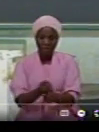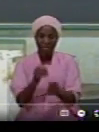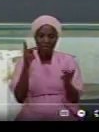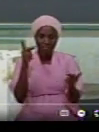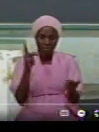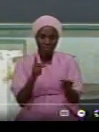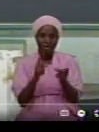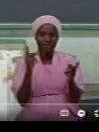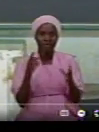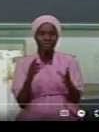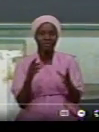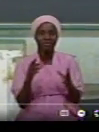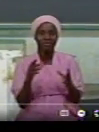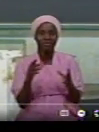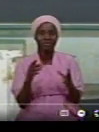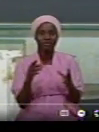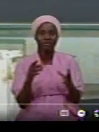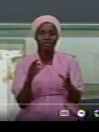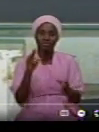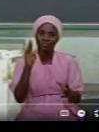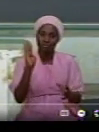perfect. Hebrews